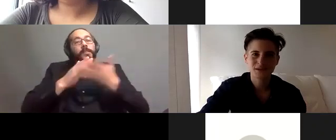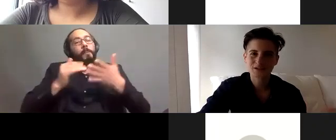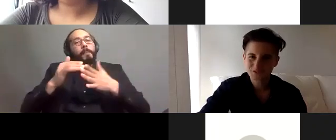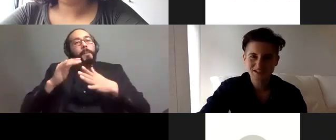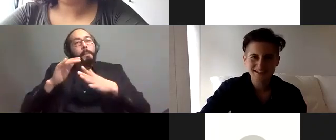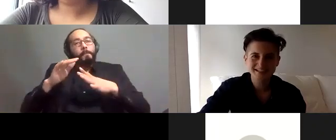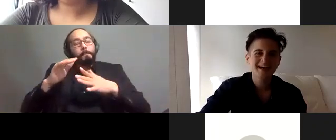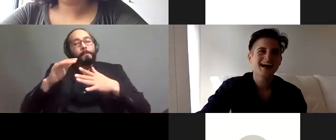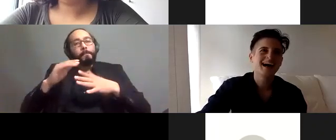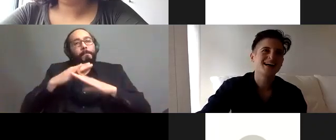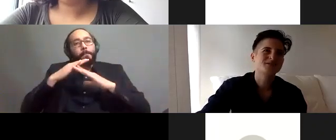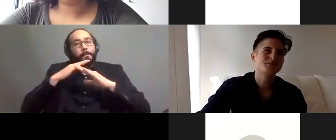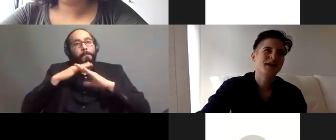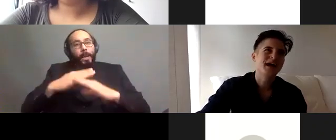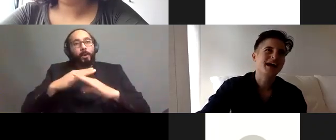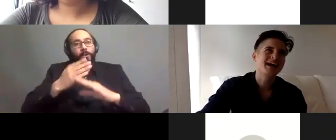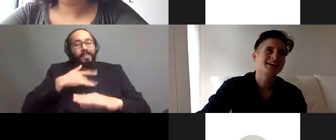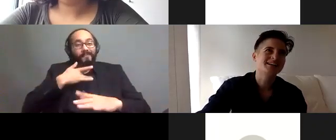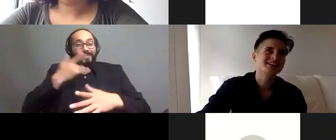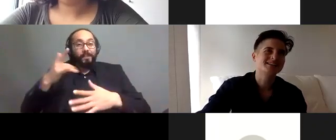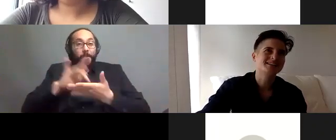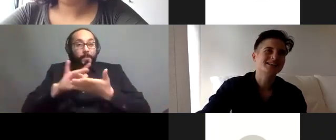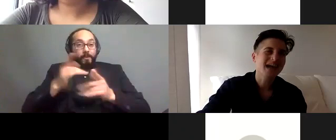the medical field.